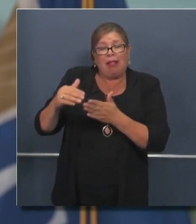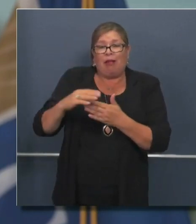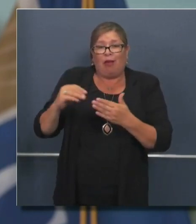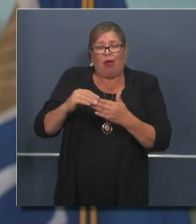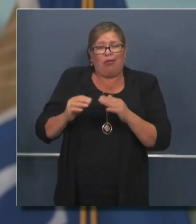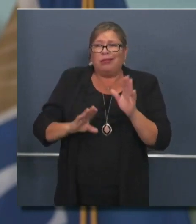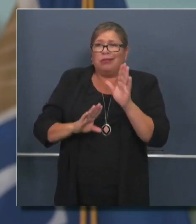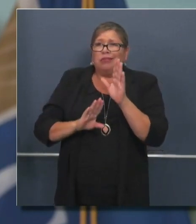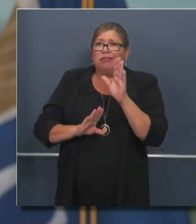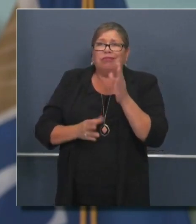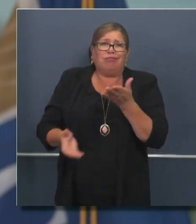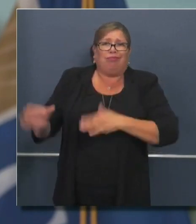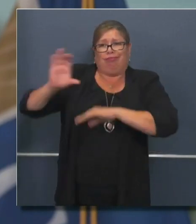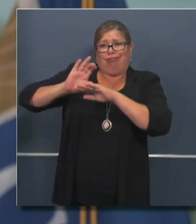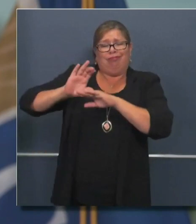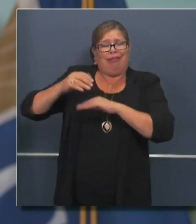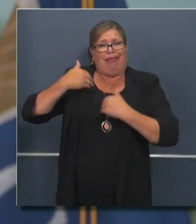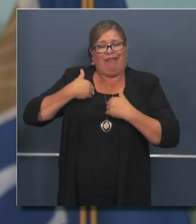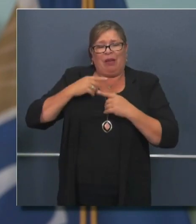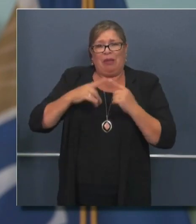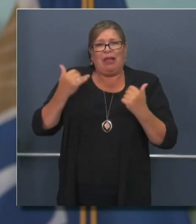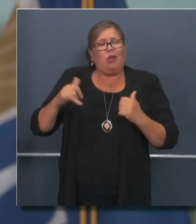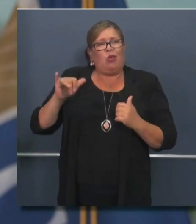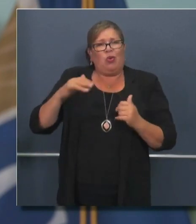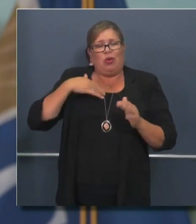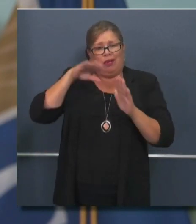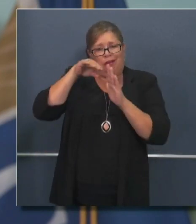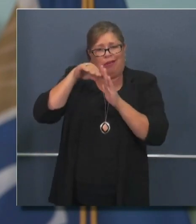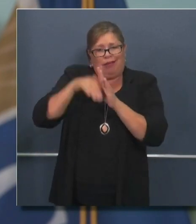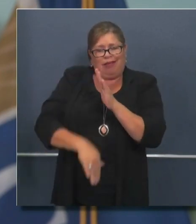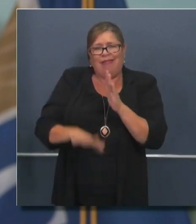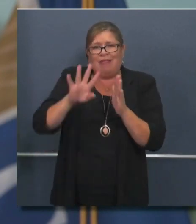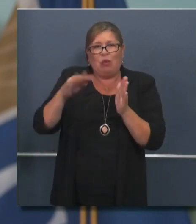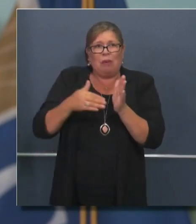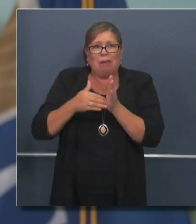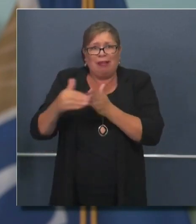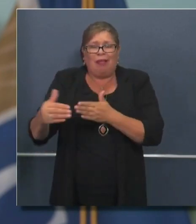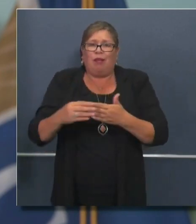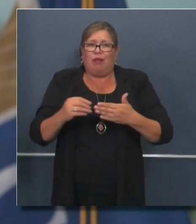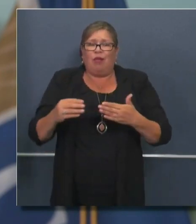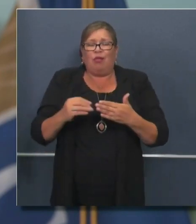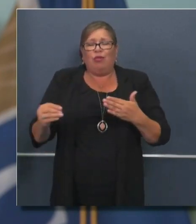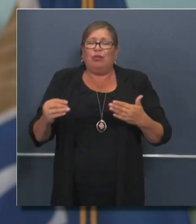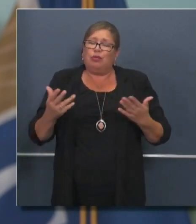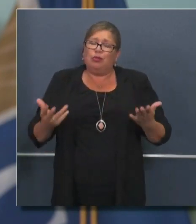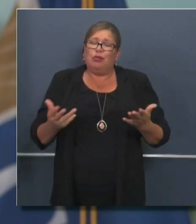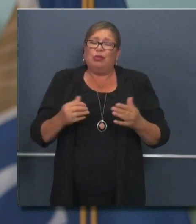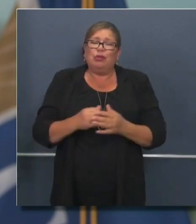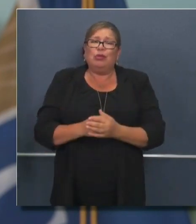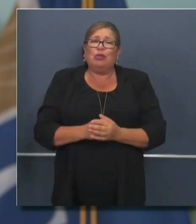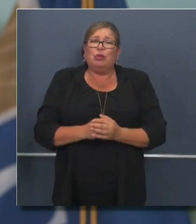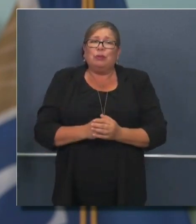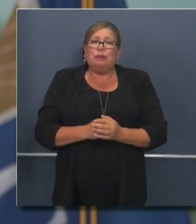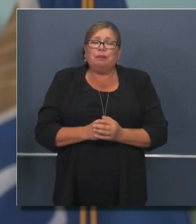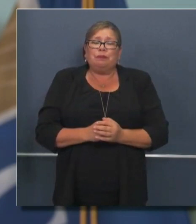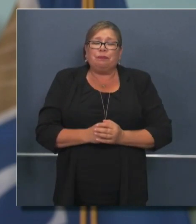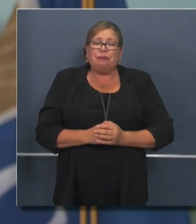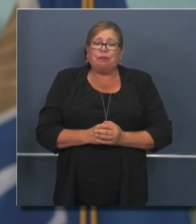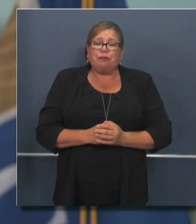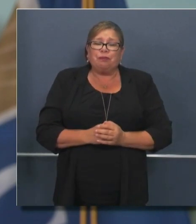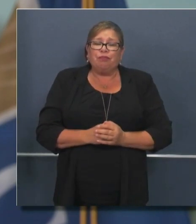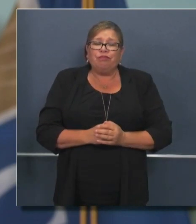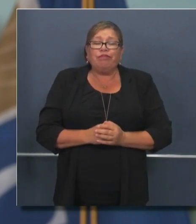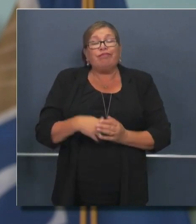me, that's not conjecture. I can base that on foundation of a number of factors that predated